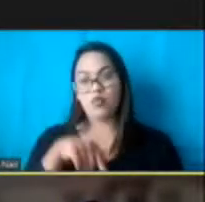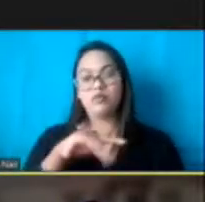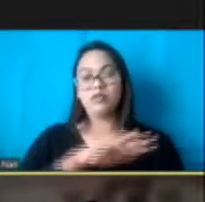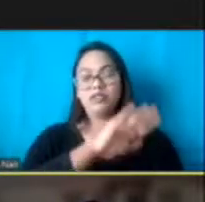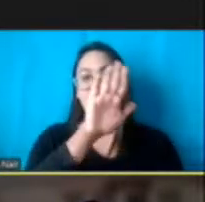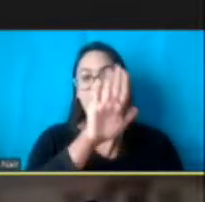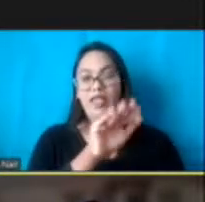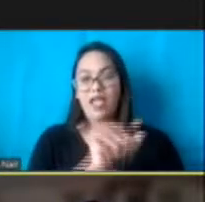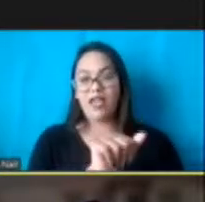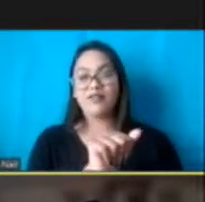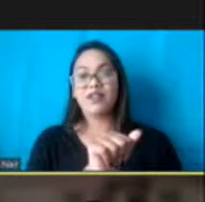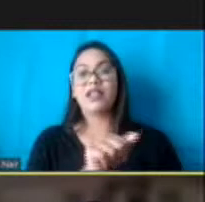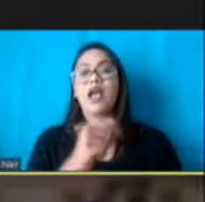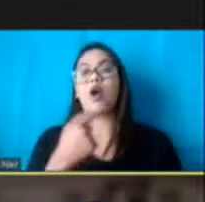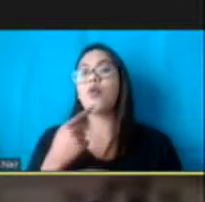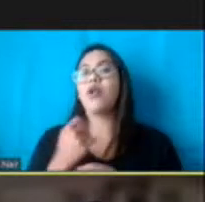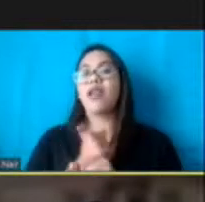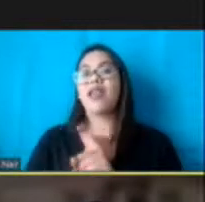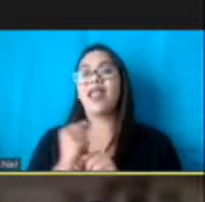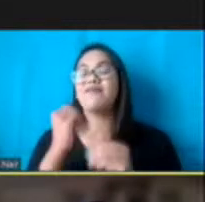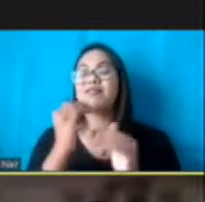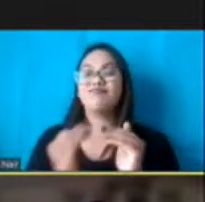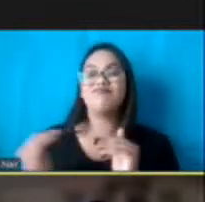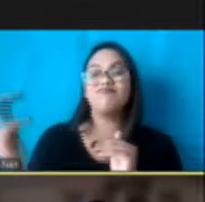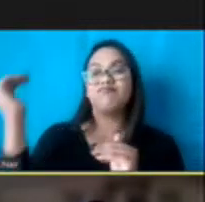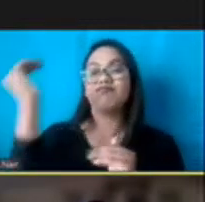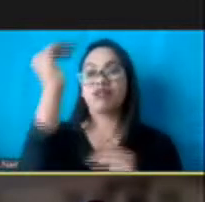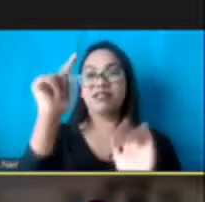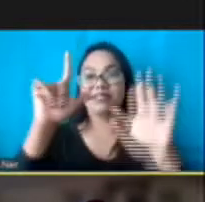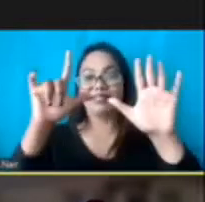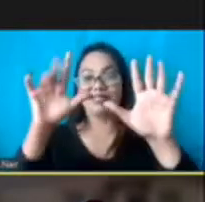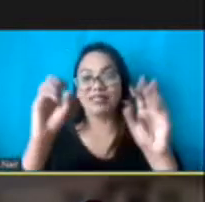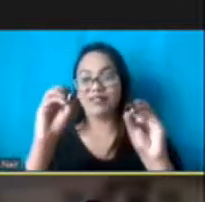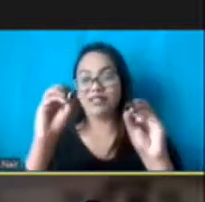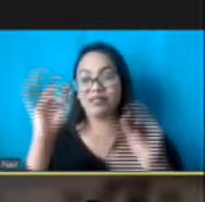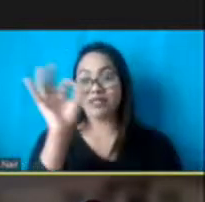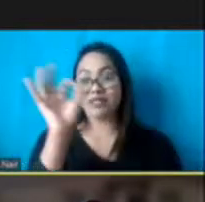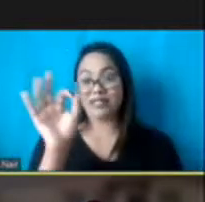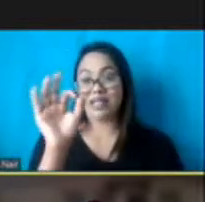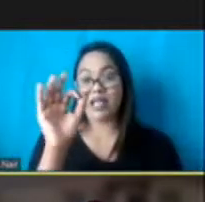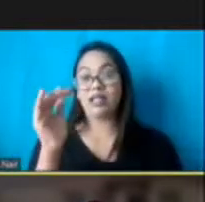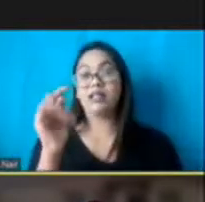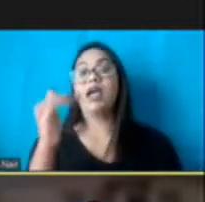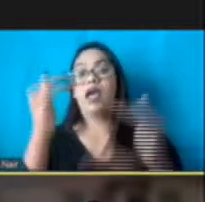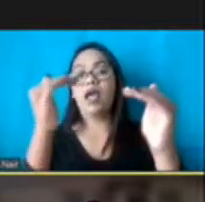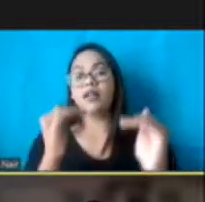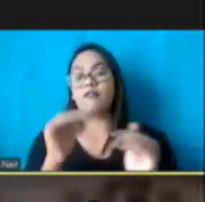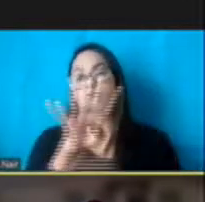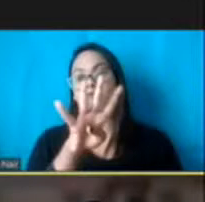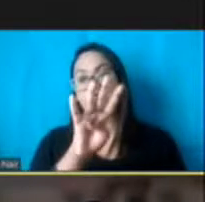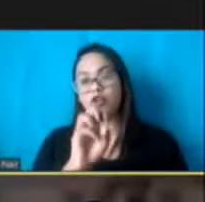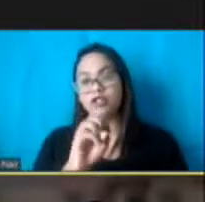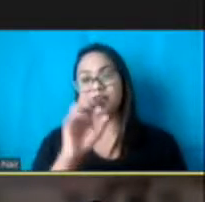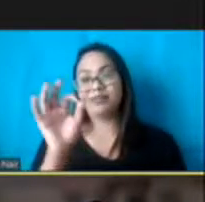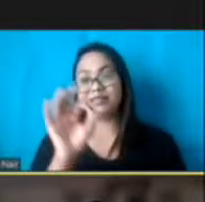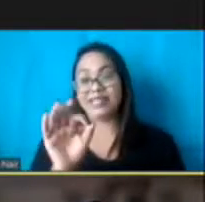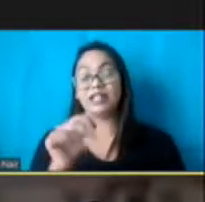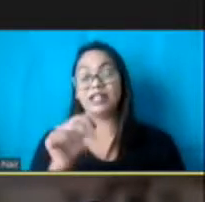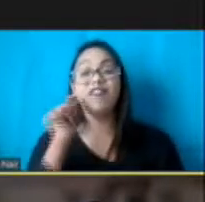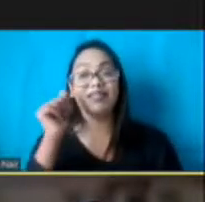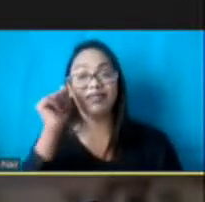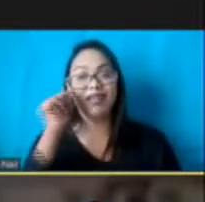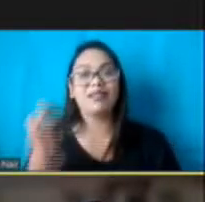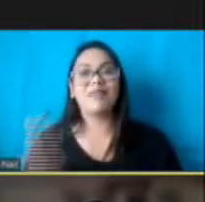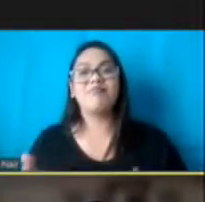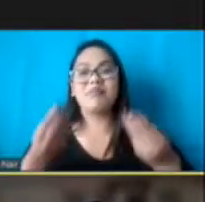likely to be higher than 70%, and we know that at least 40% of adults have received at least one dose vaccination, and that this increase